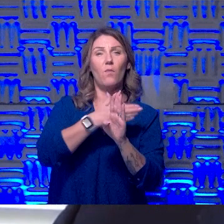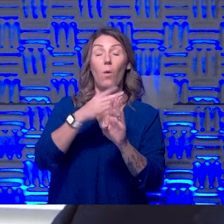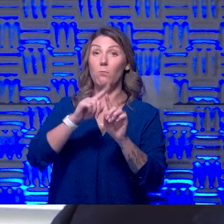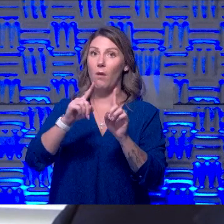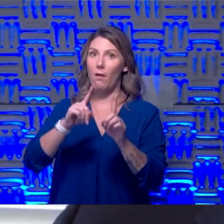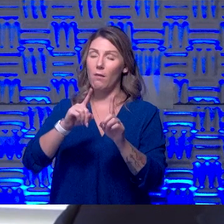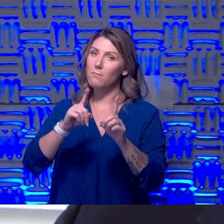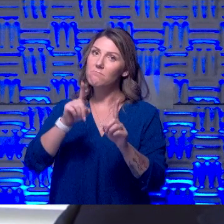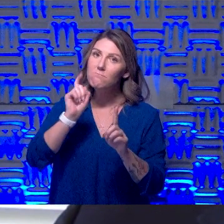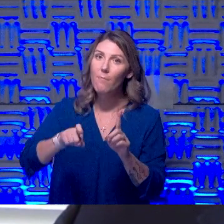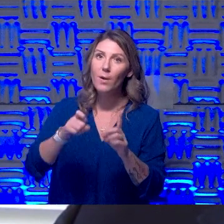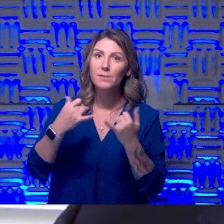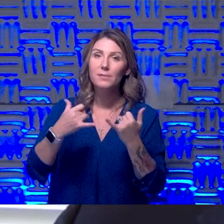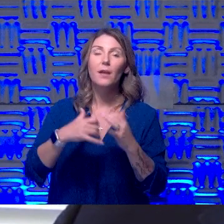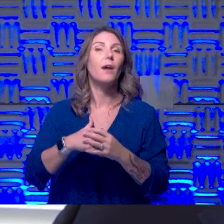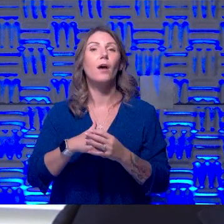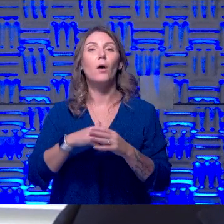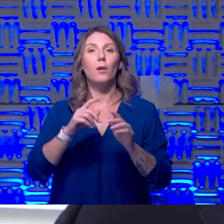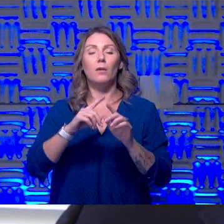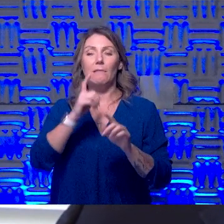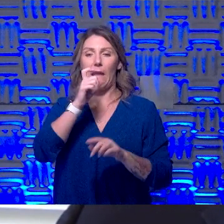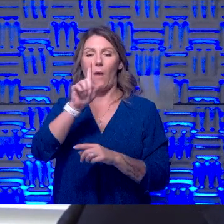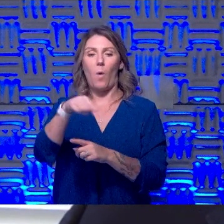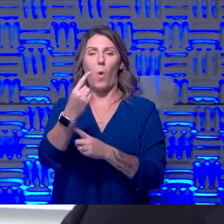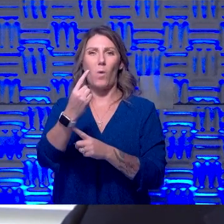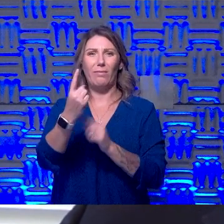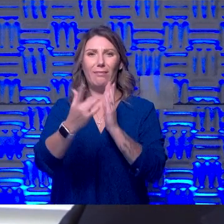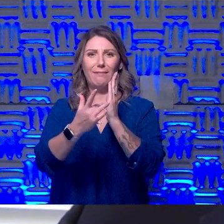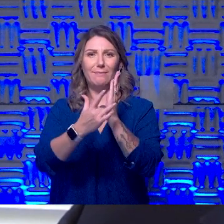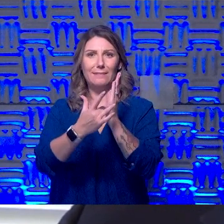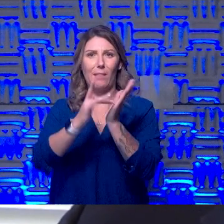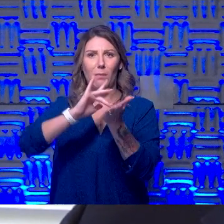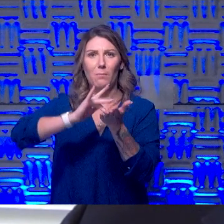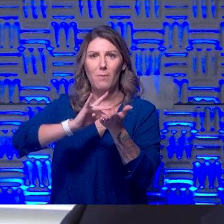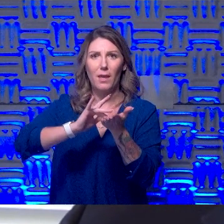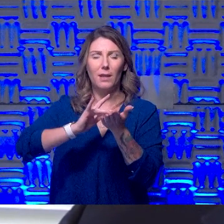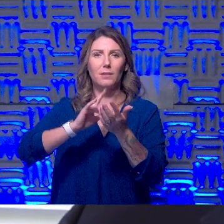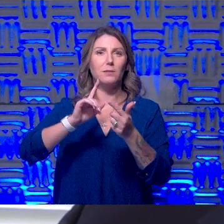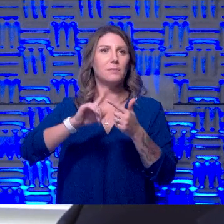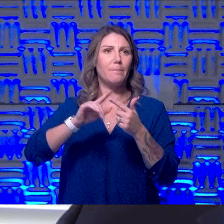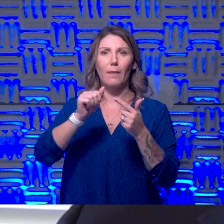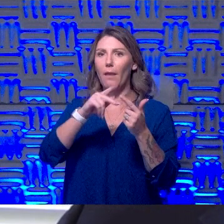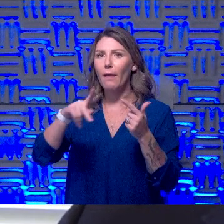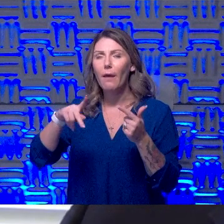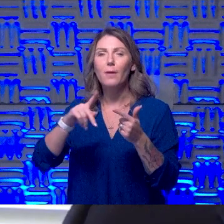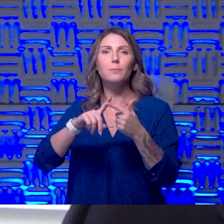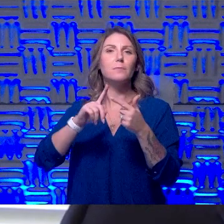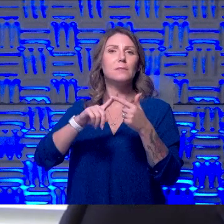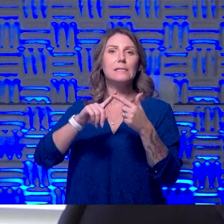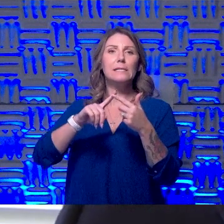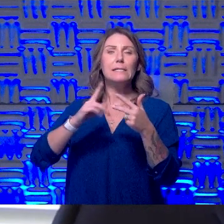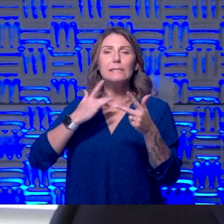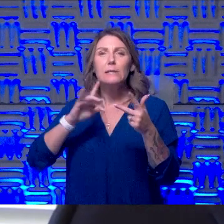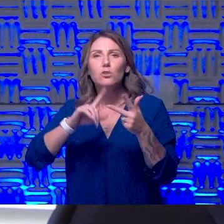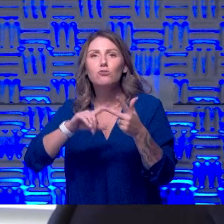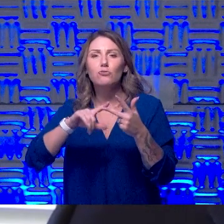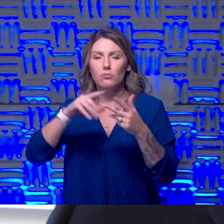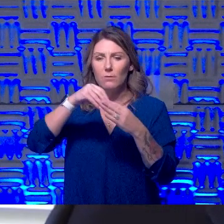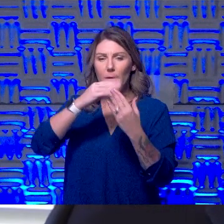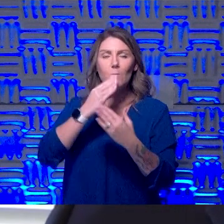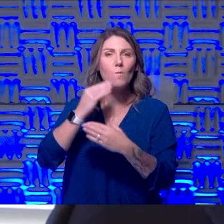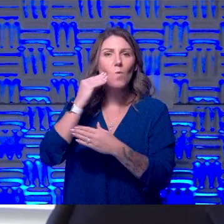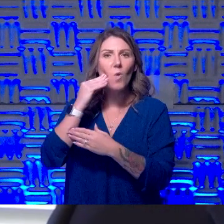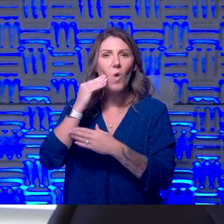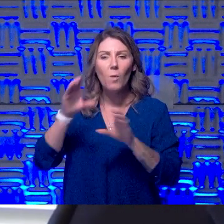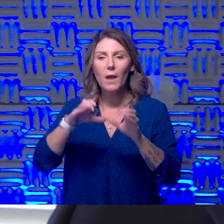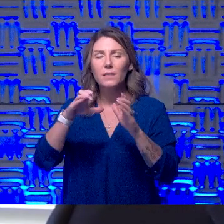only in the area of telemedicine, but apps, wearables, sensors, in-home activities, all those things that kind of fit